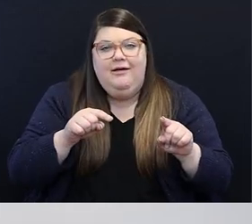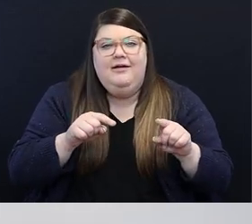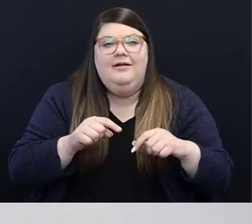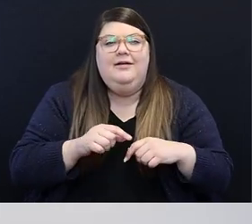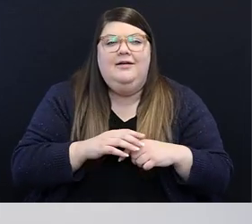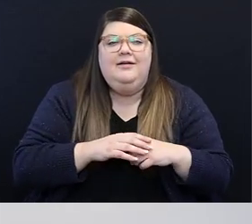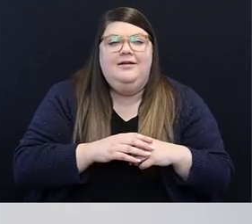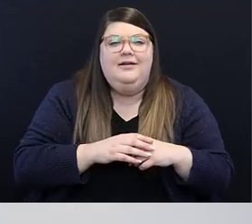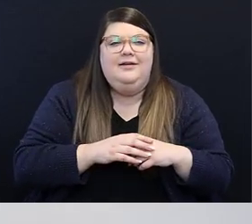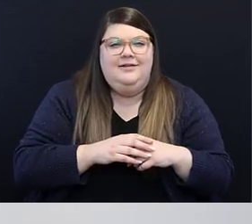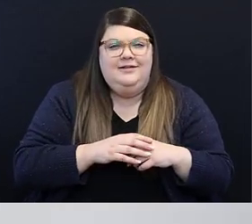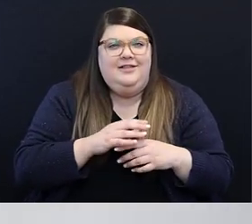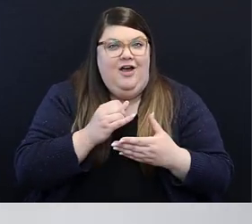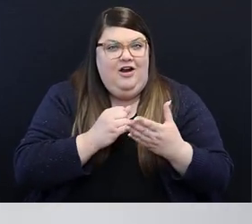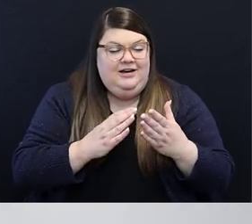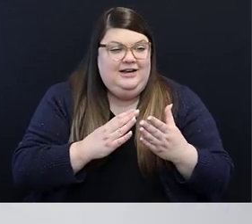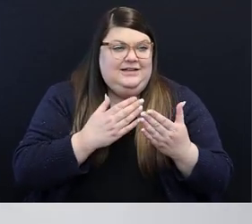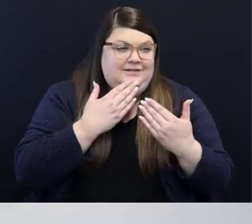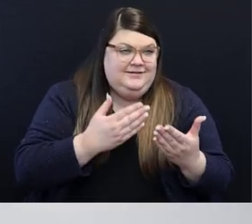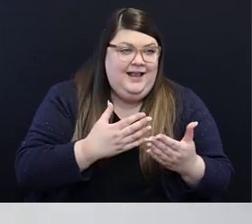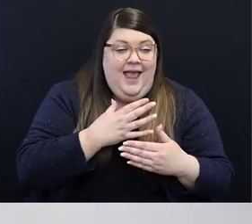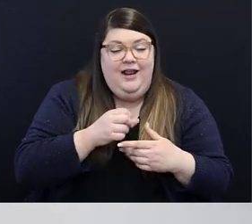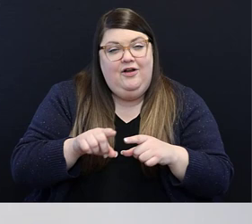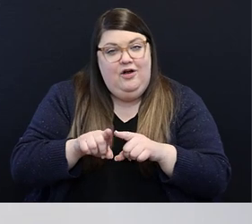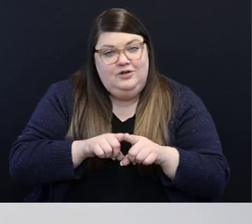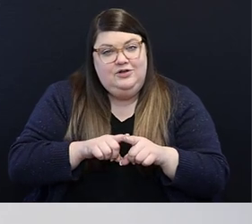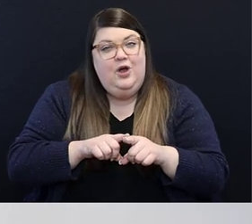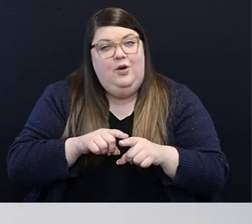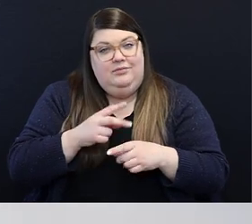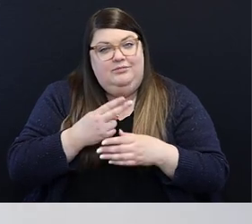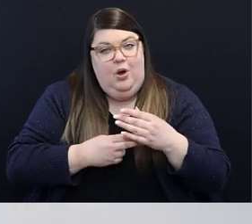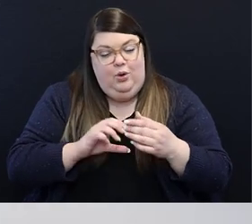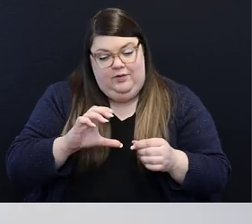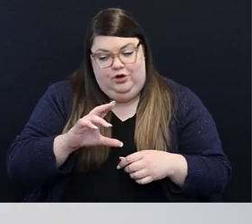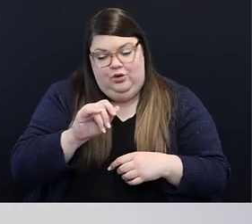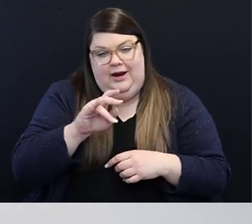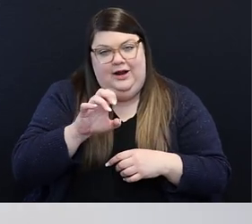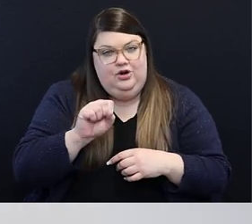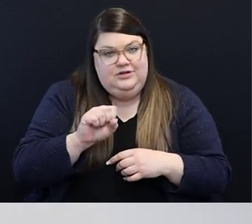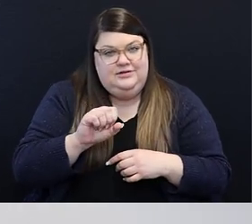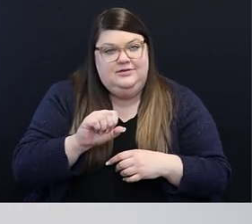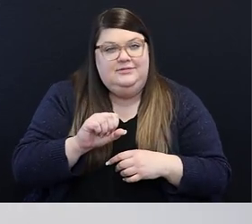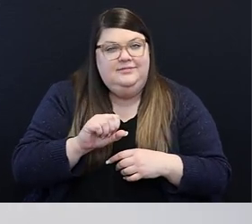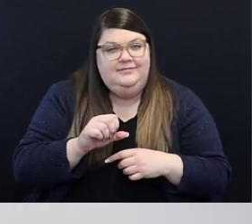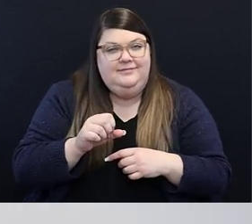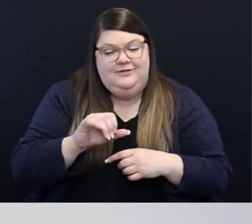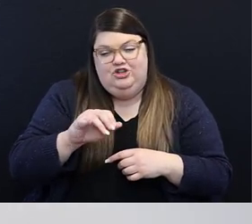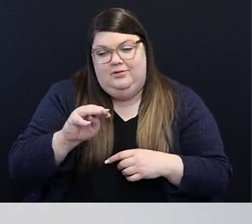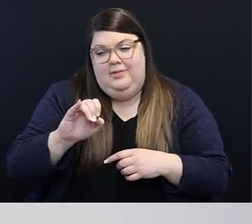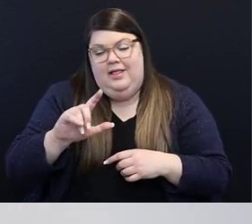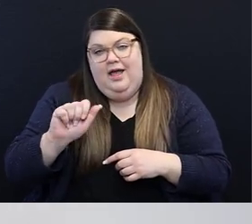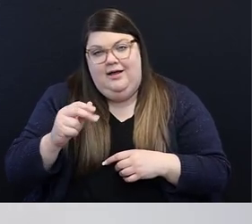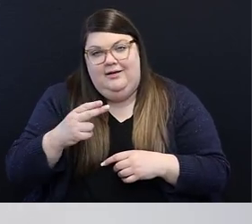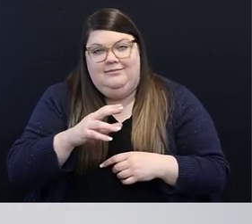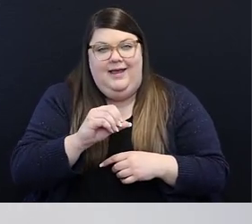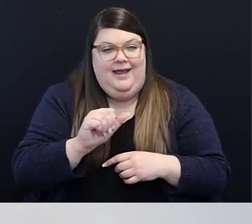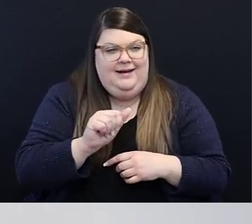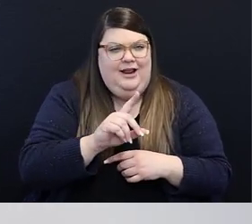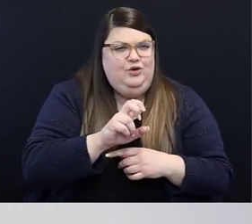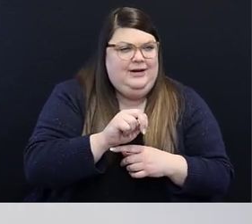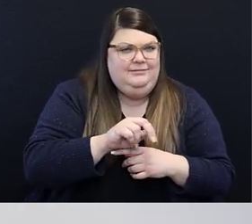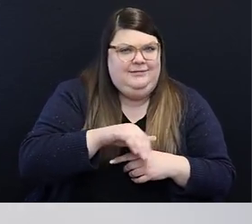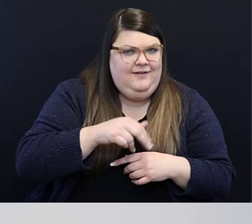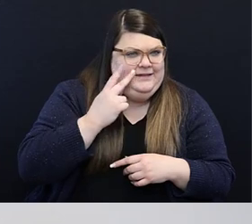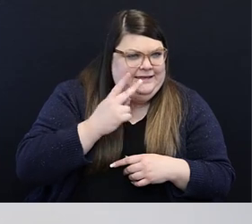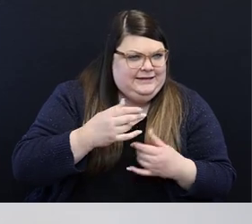here. Xandro and Malik are over there. And of course, also to the curators, Jamillah and Adrian,